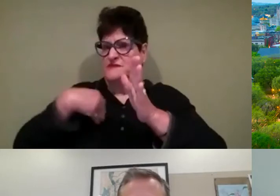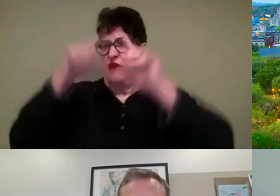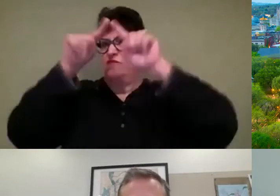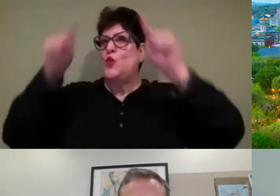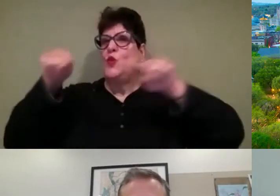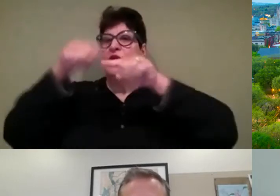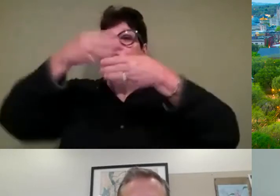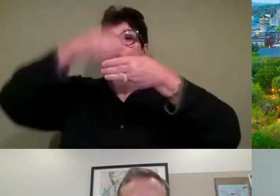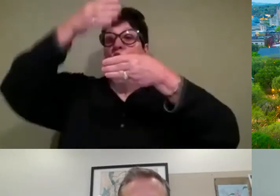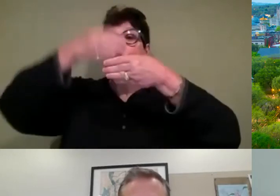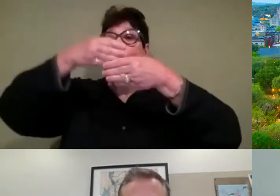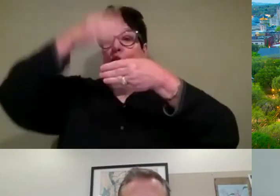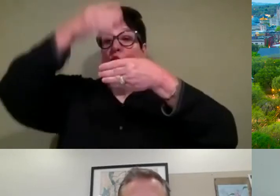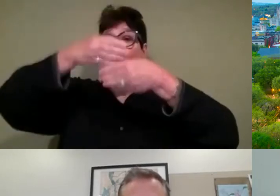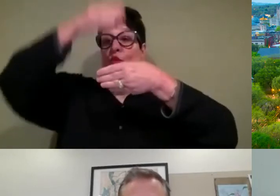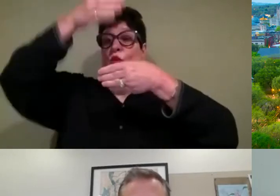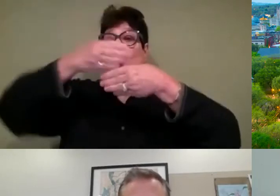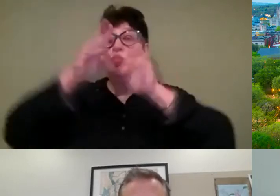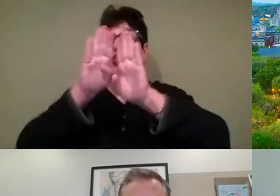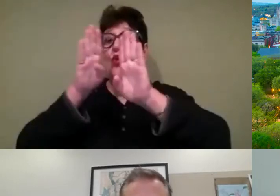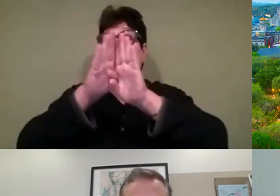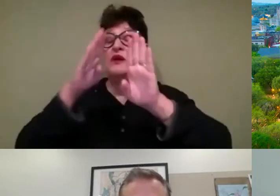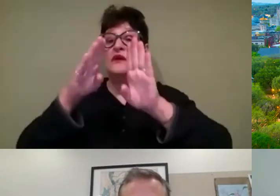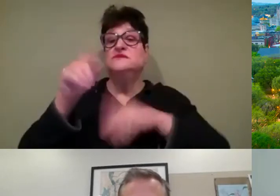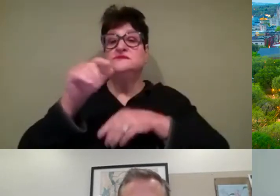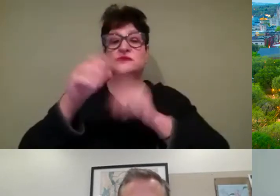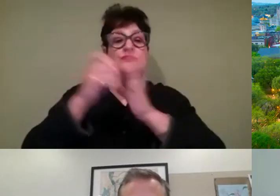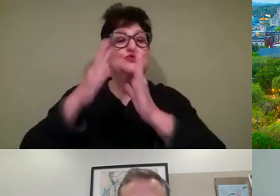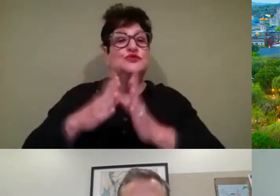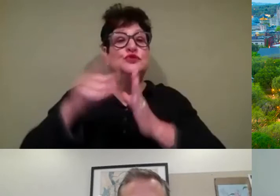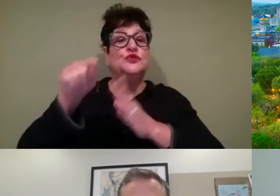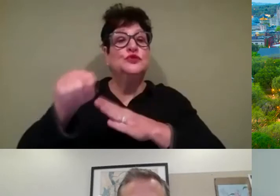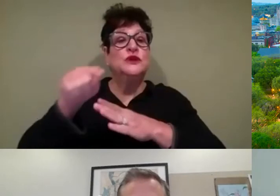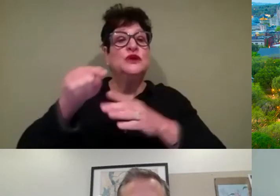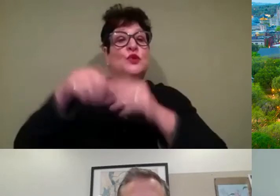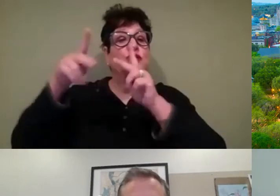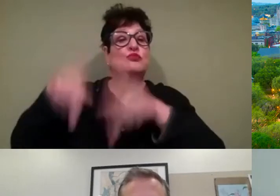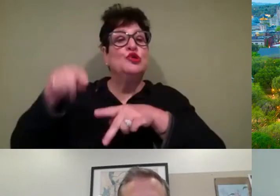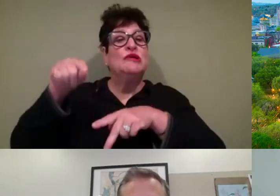the student can be, if necessary, or the symptomatic person can be